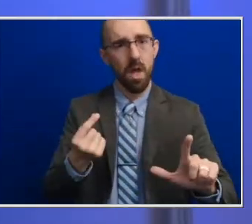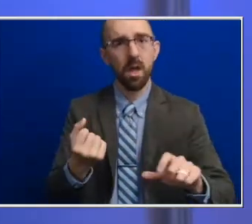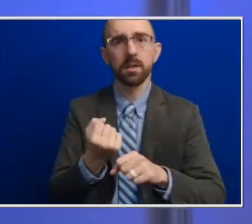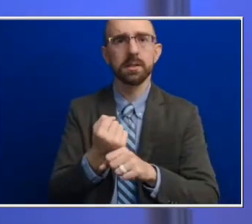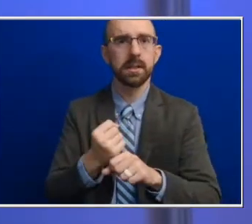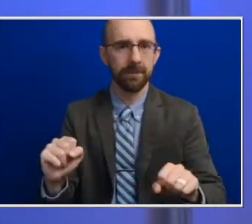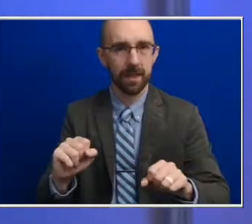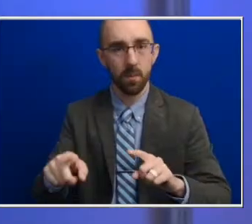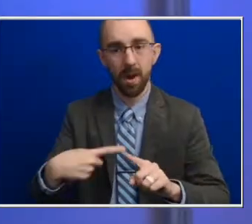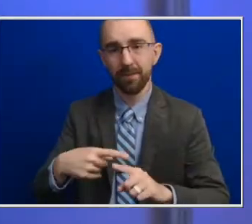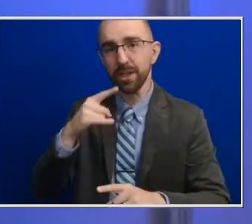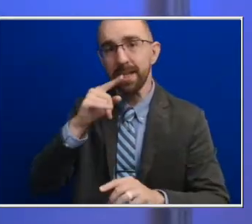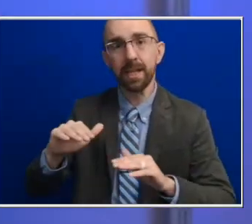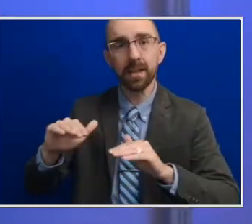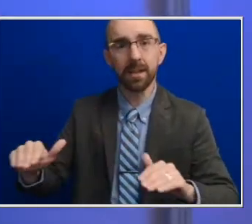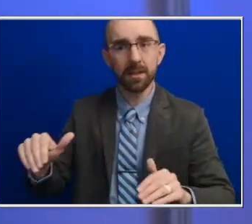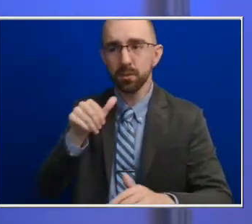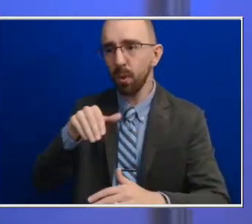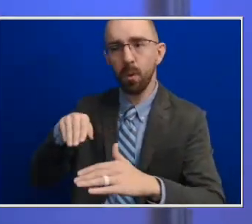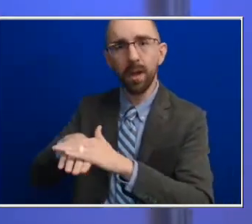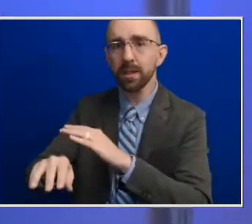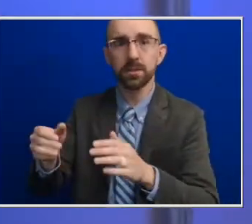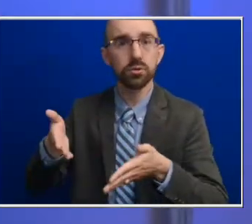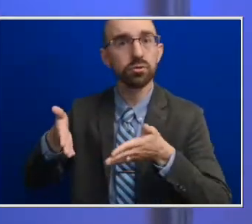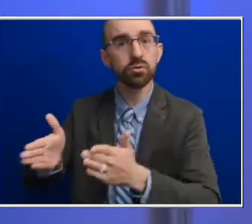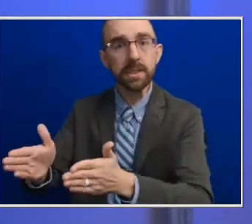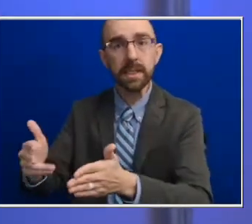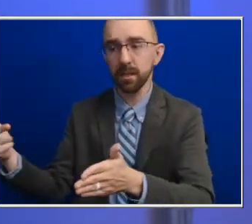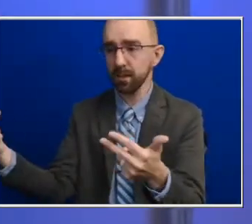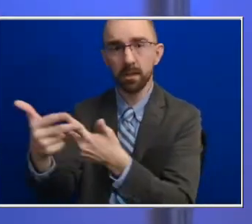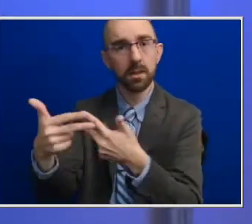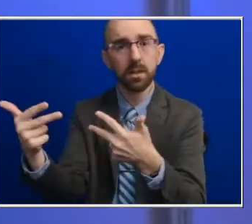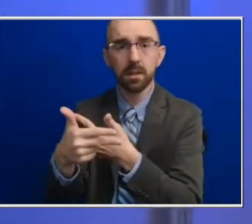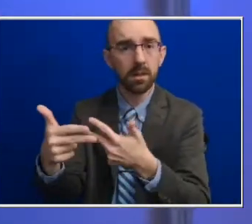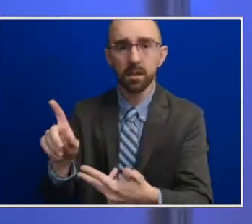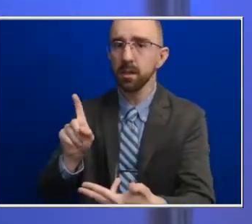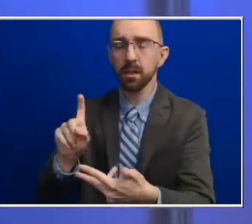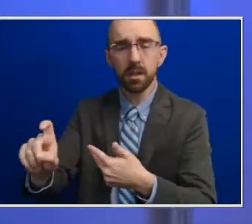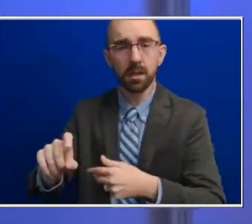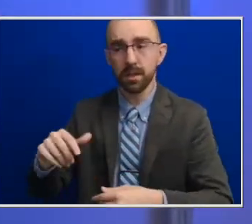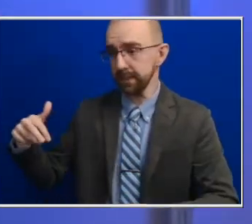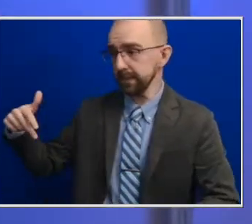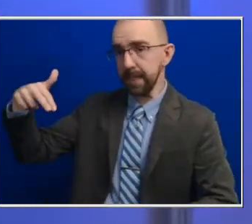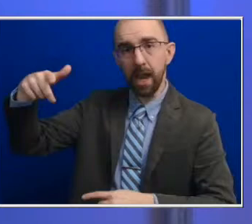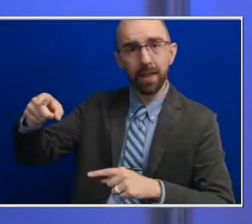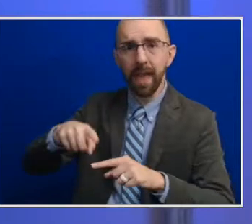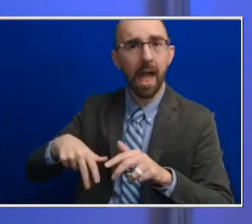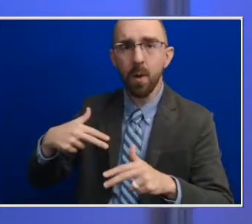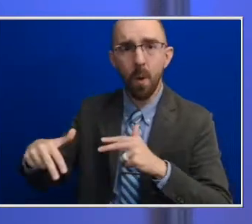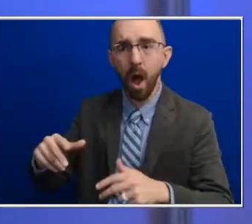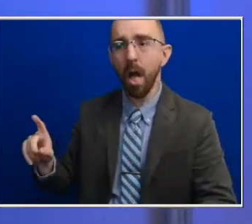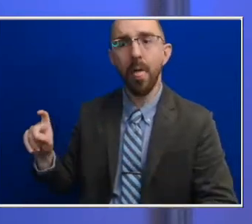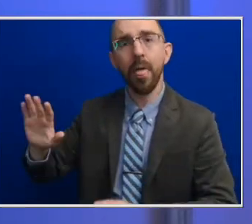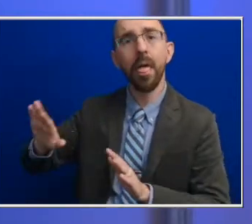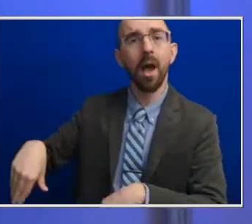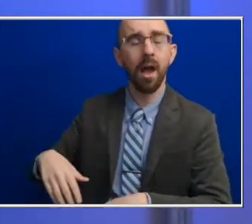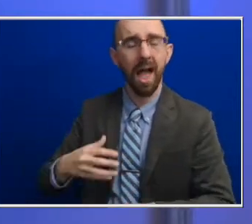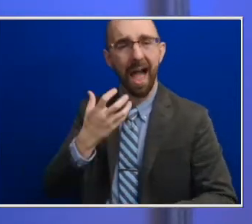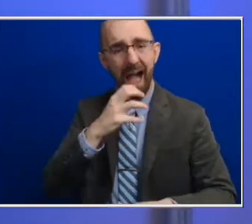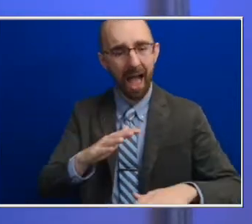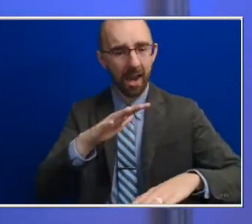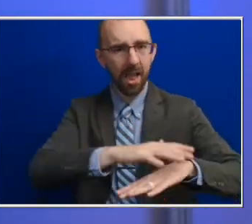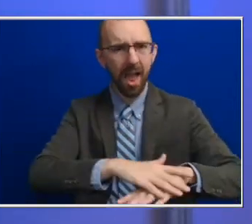let them run into the street. We don't let them run up and down the stairs when they can barely walk. They can't touch hot things and play with fire. So it's